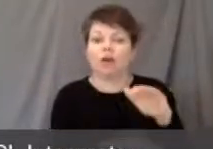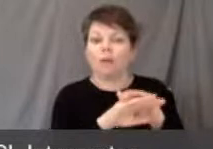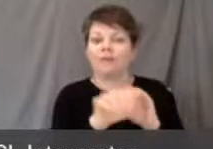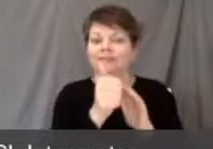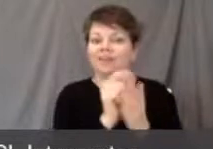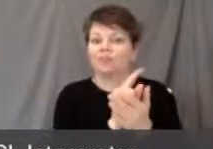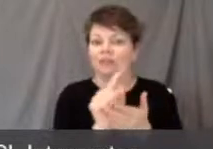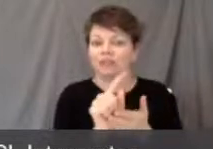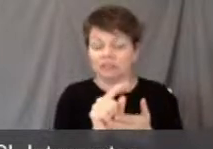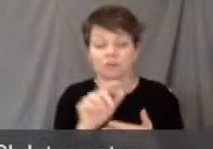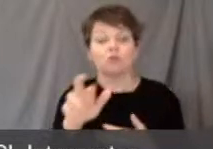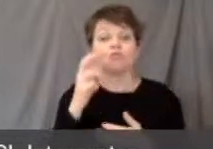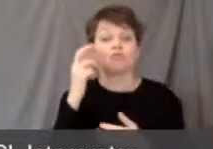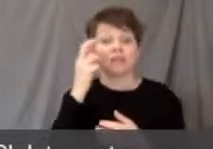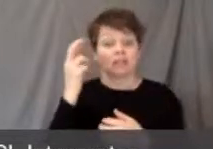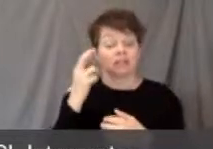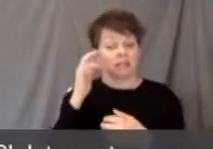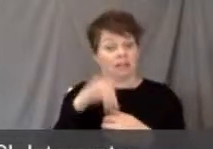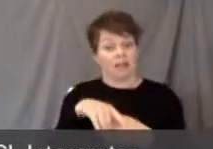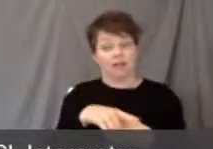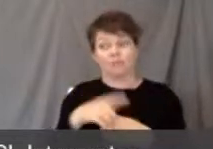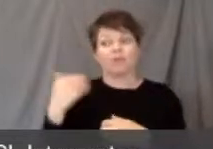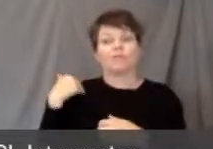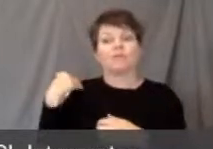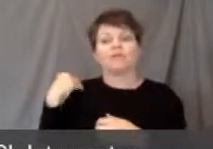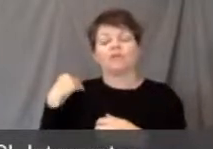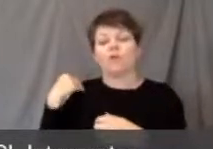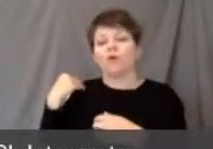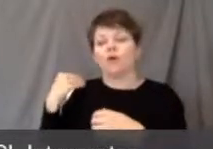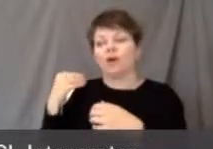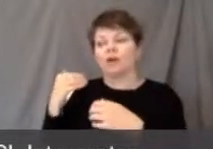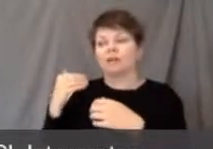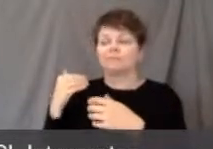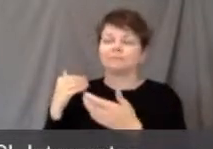because the early storage was mostly in these